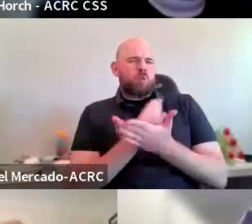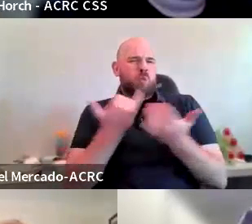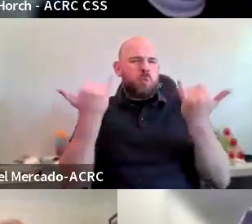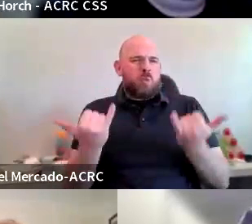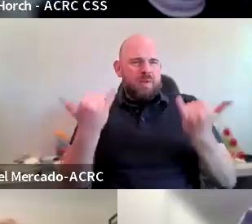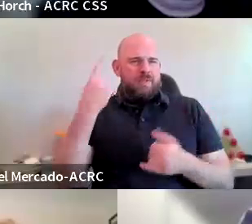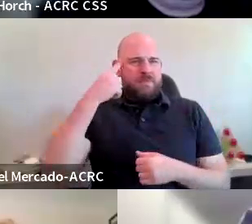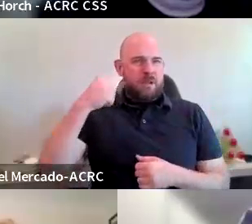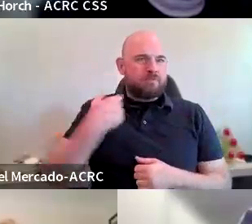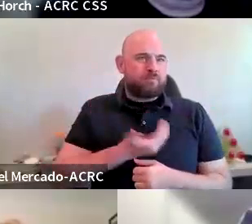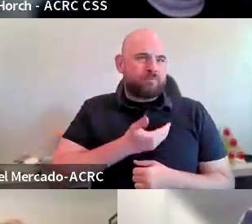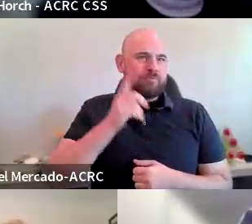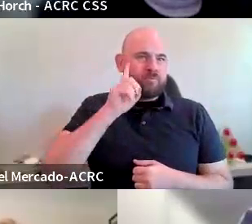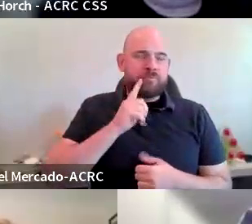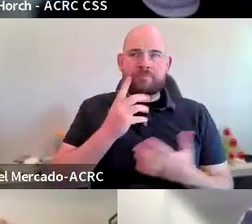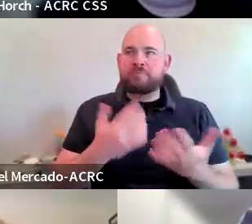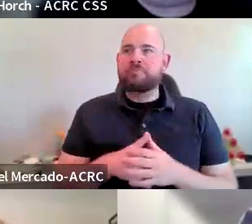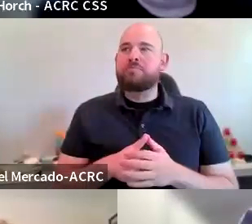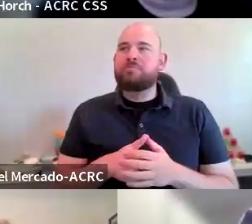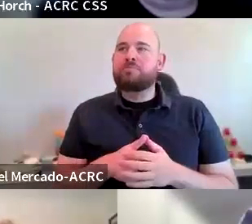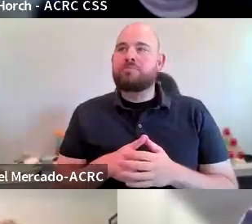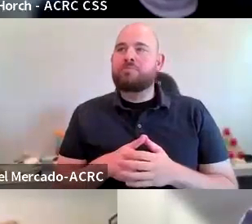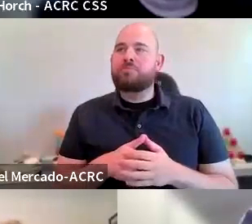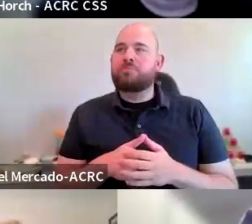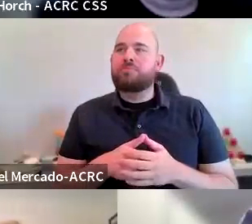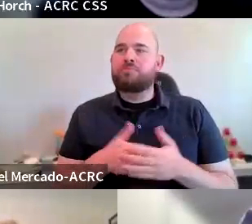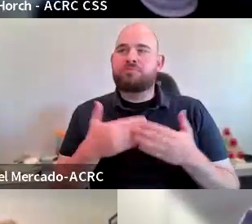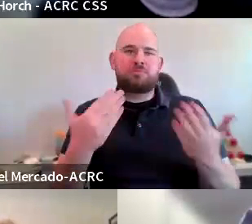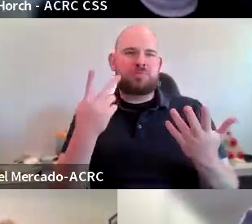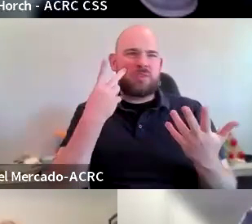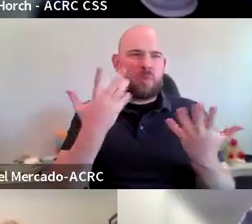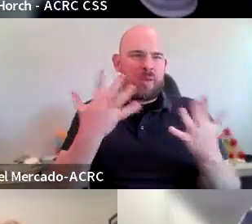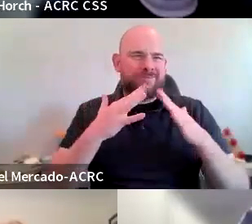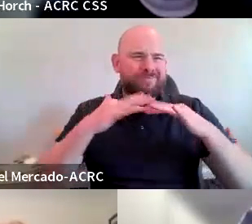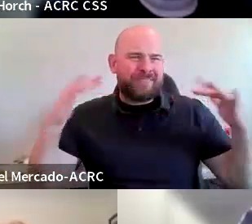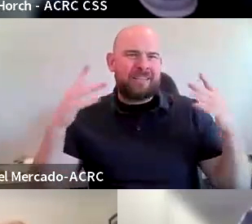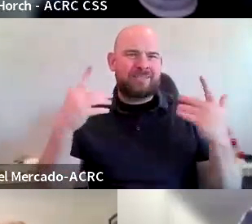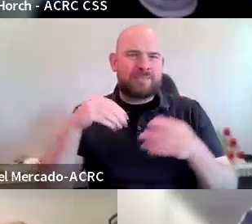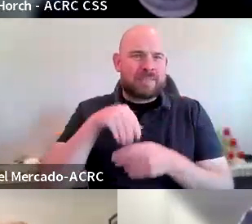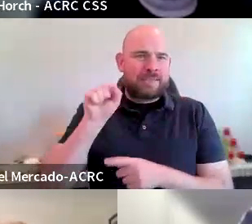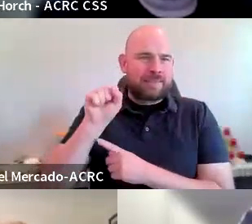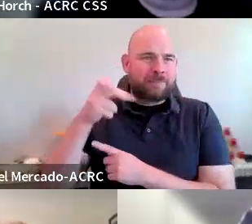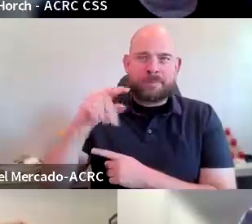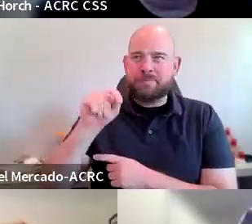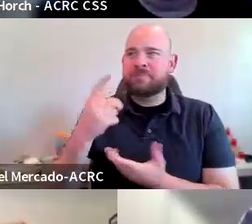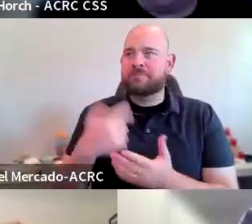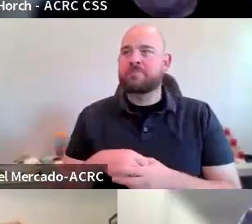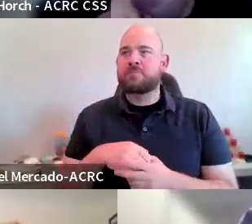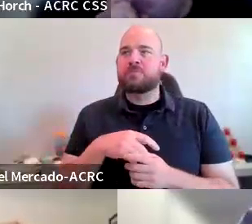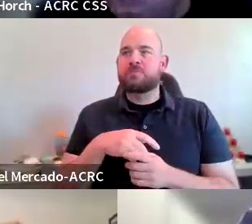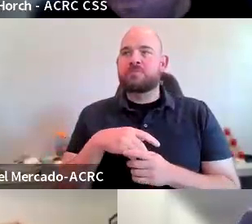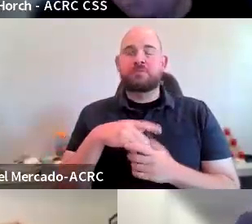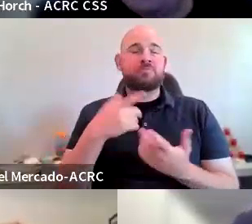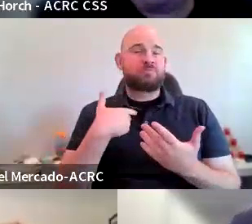a chance to discuss some of that. And we'll talk about what's new for us in the deaf community,